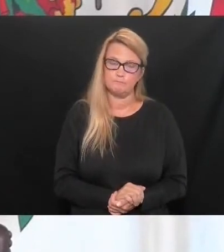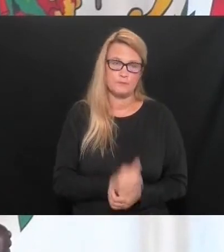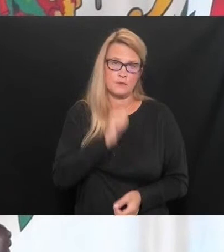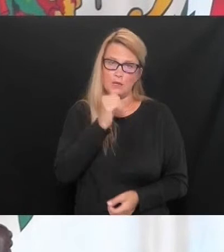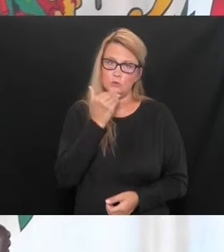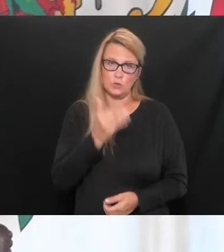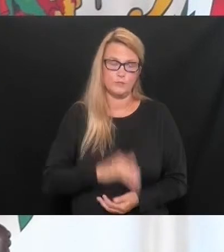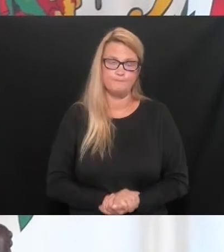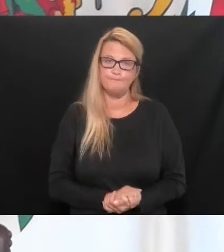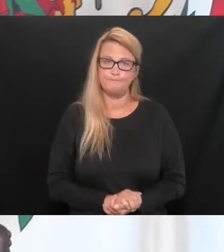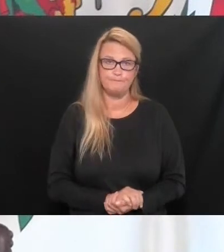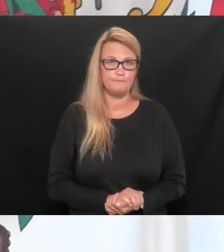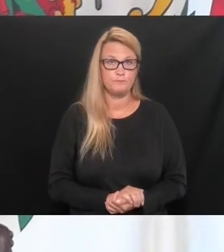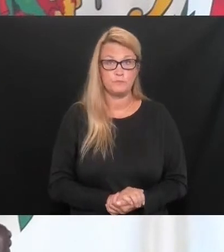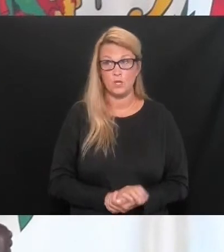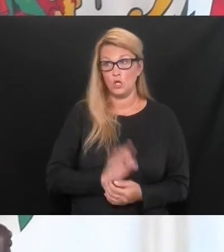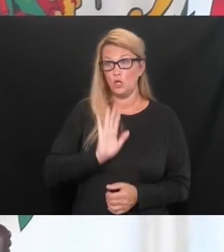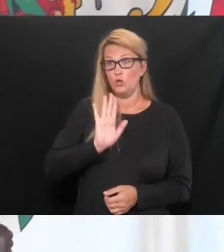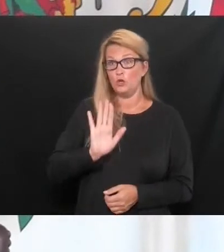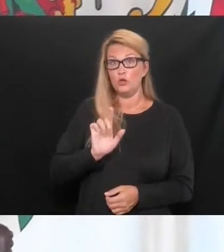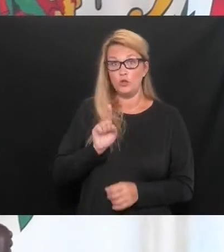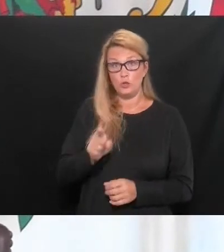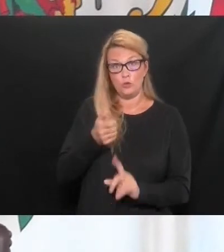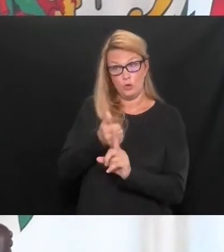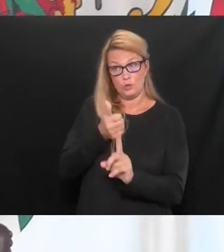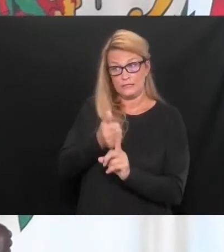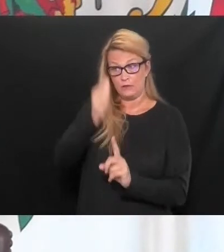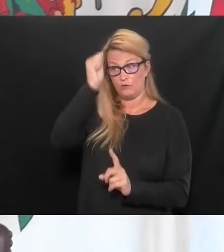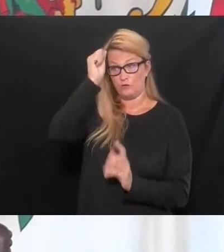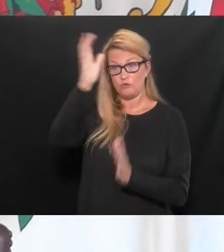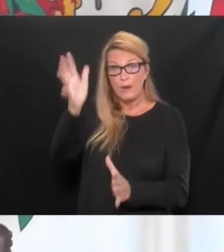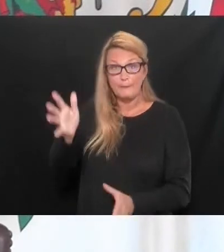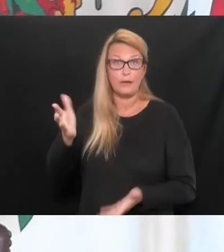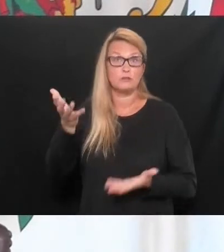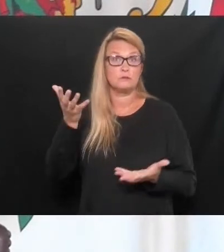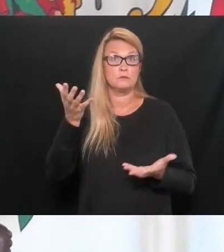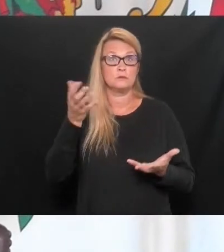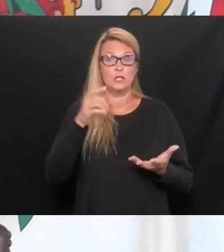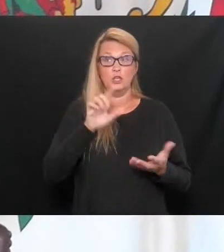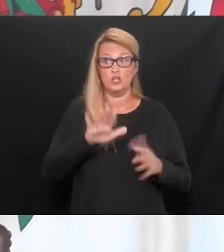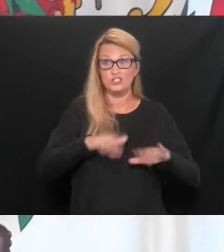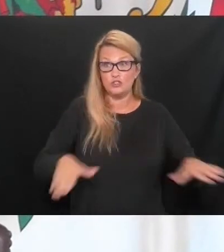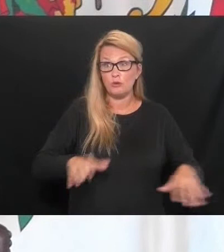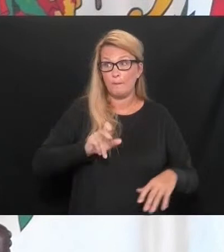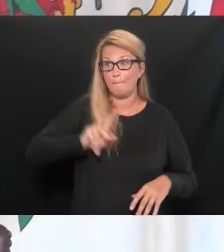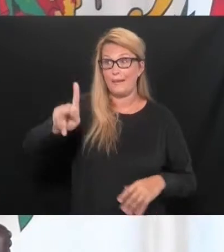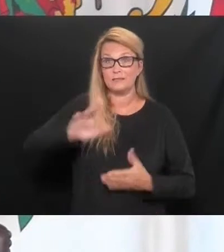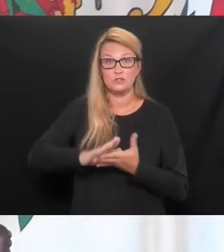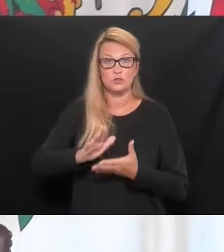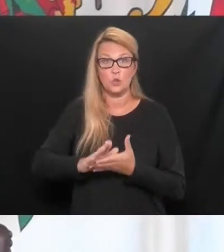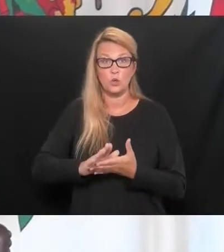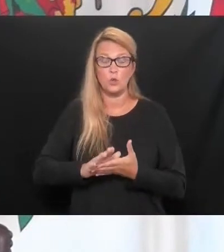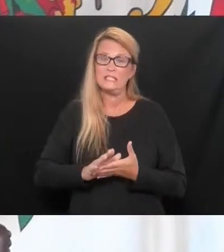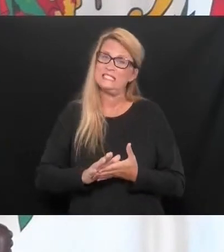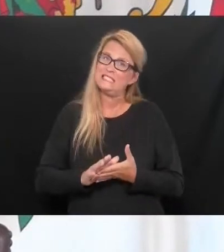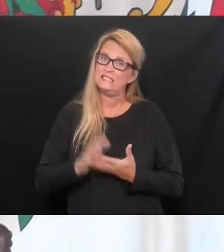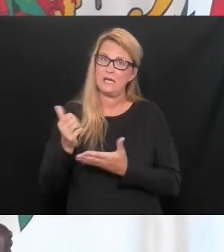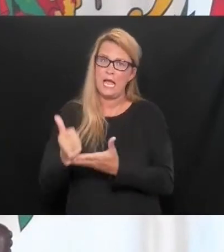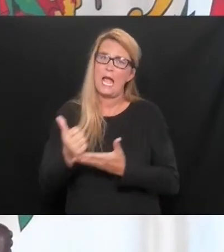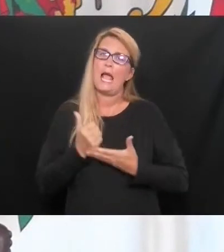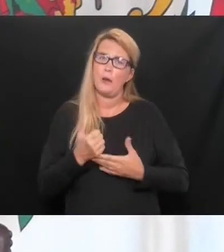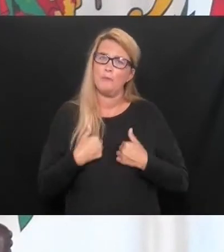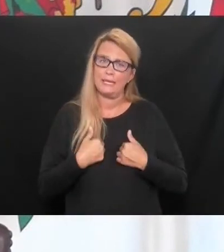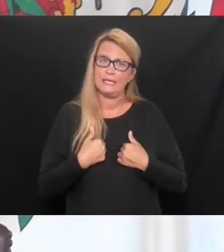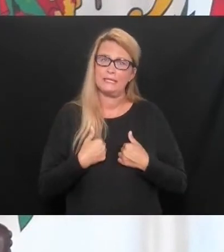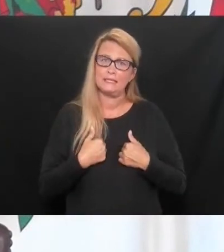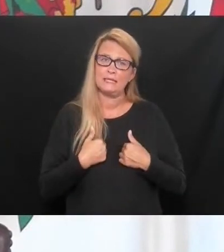And absolutely, if you're a grandparent and the kids that are going back to school, your grandkids are not vaccinated, please help me,